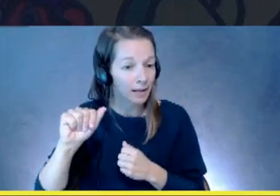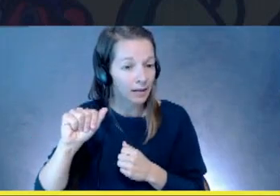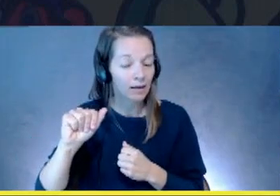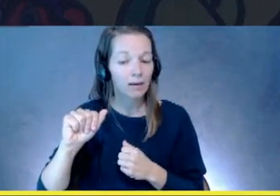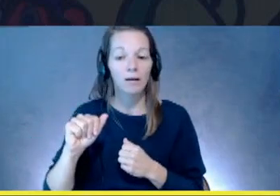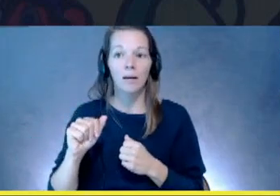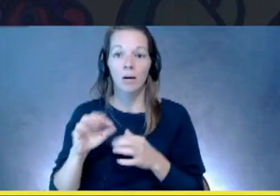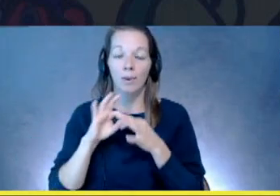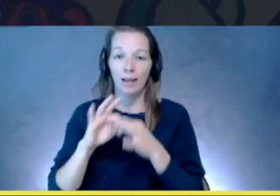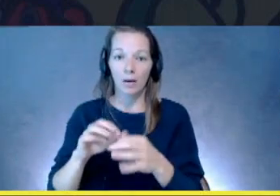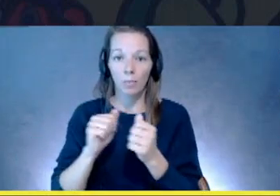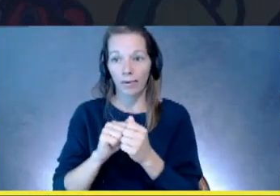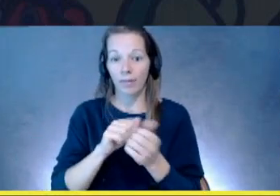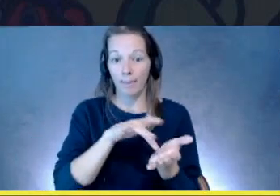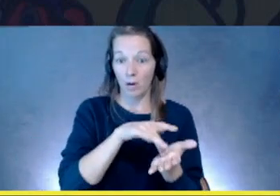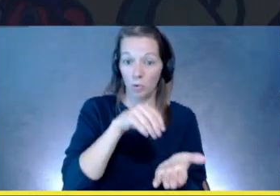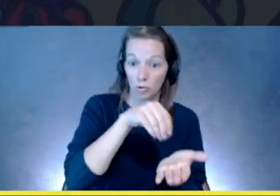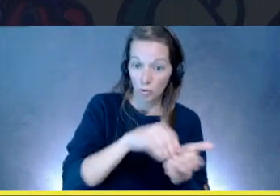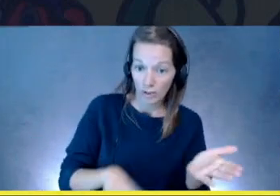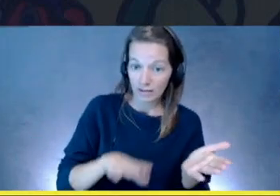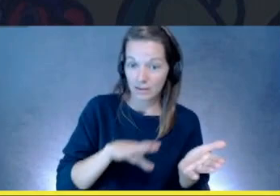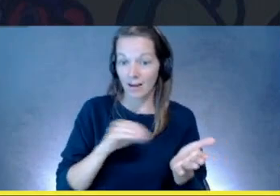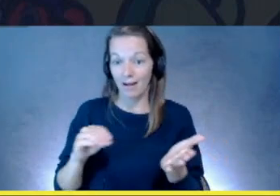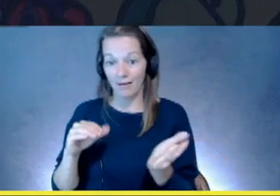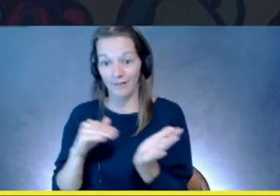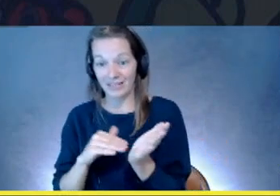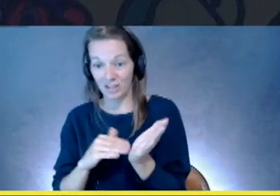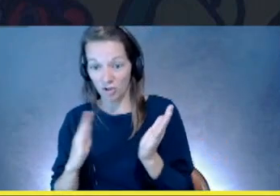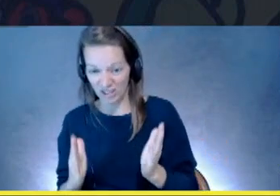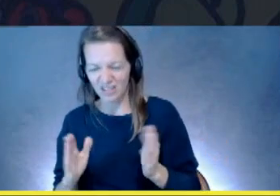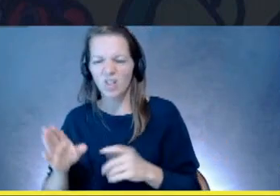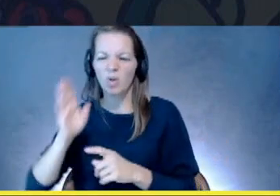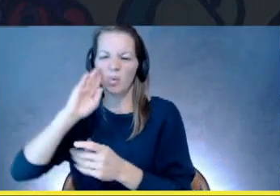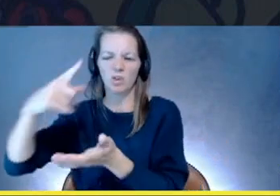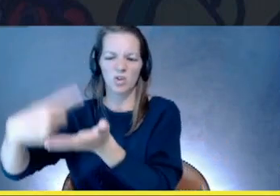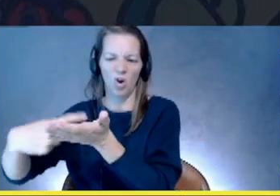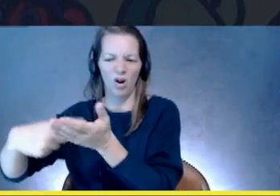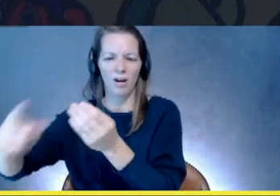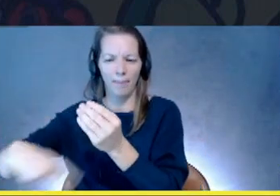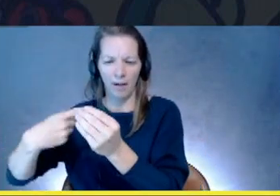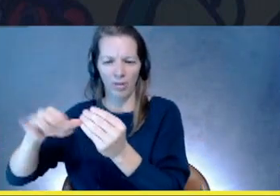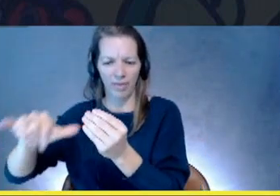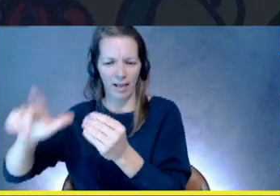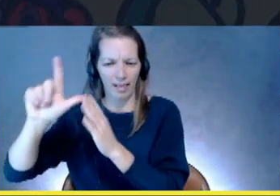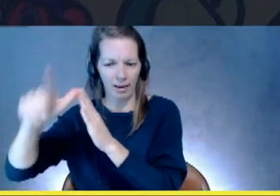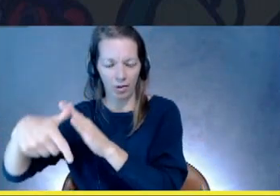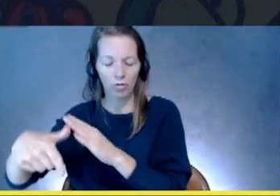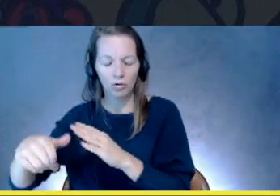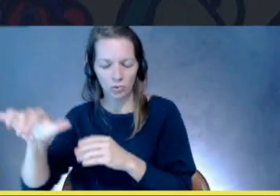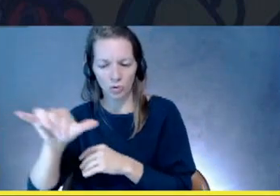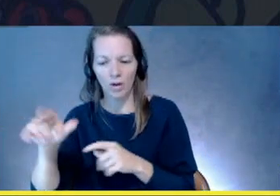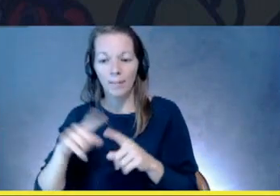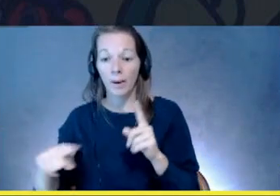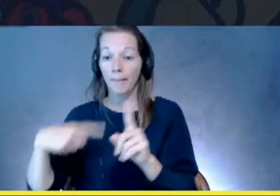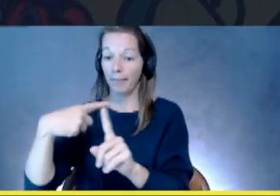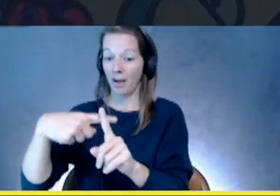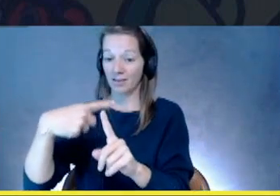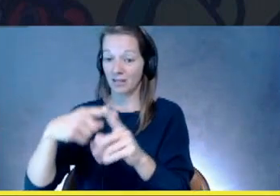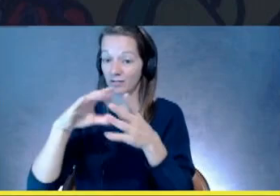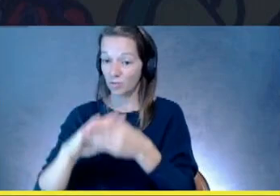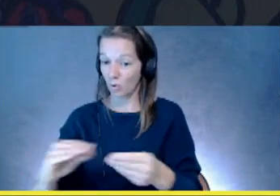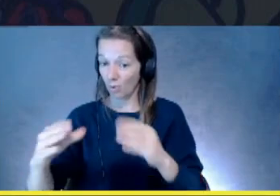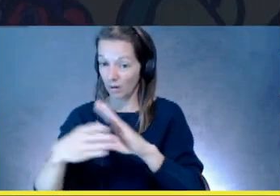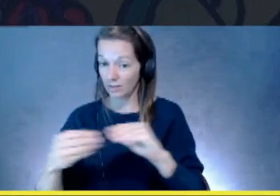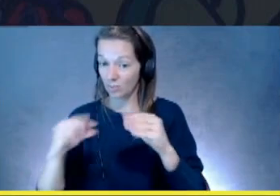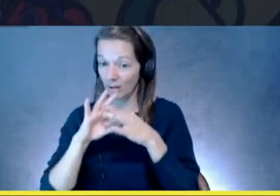medical students. And we, of course, will talk some about the care delivery system later, but the importance of having positive stories around disability